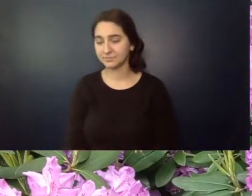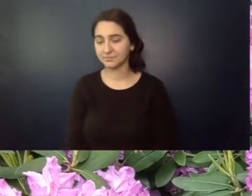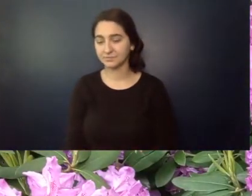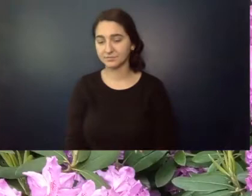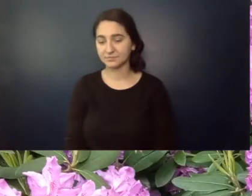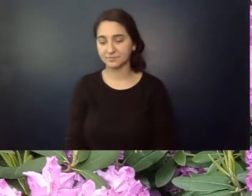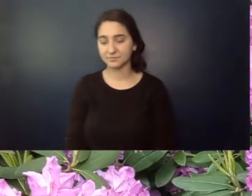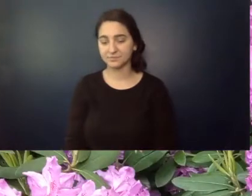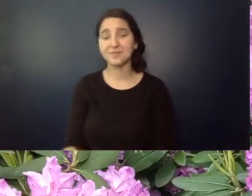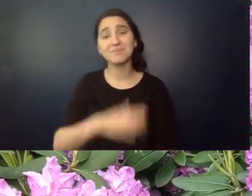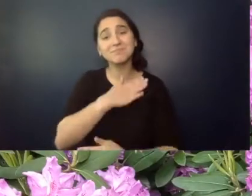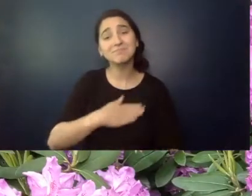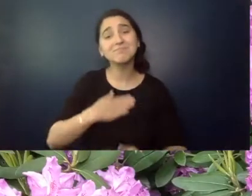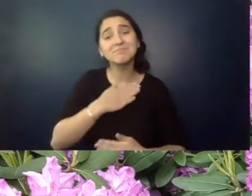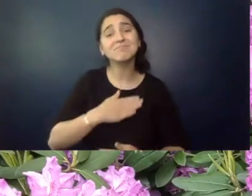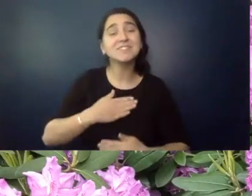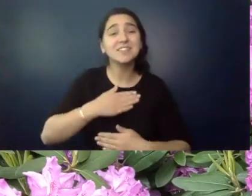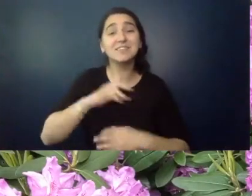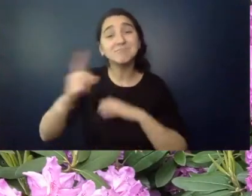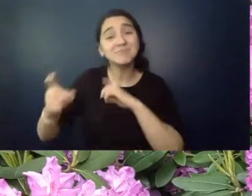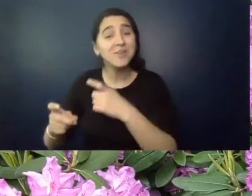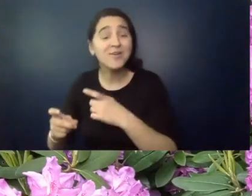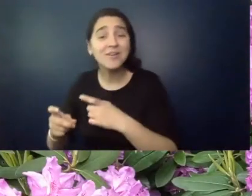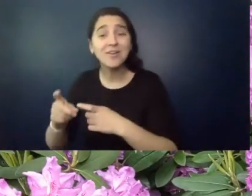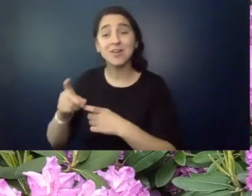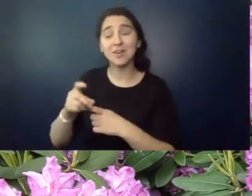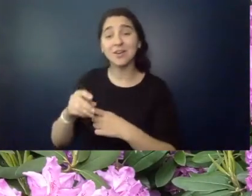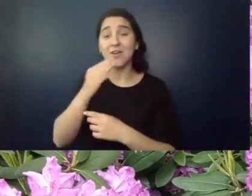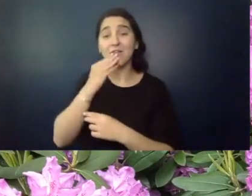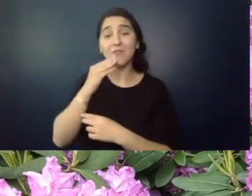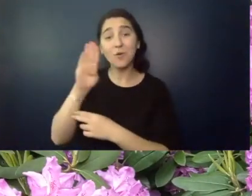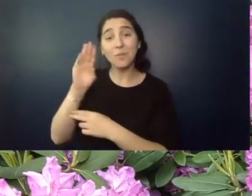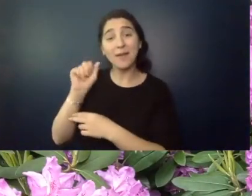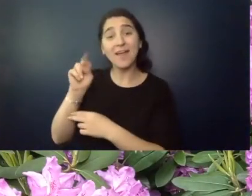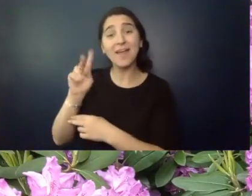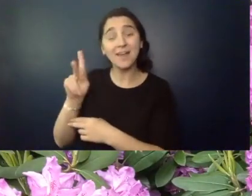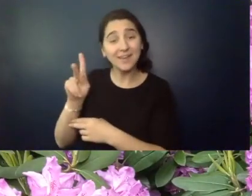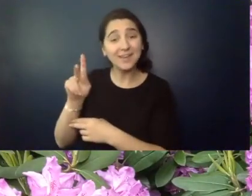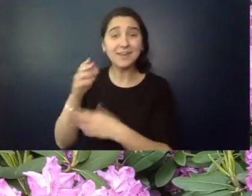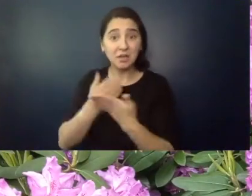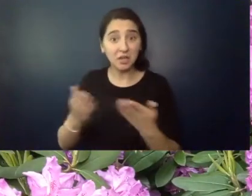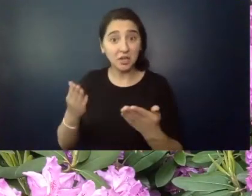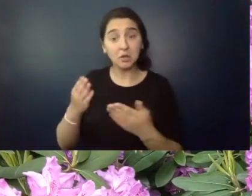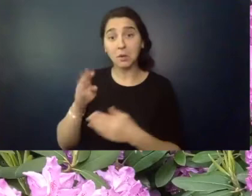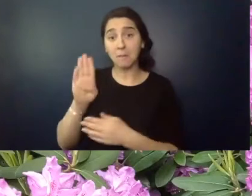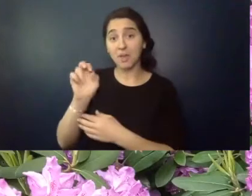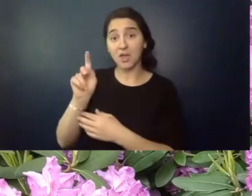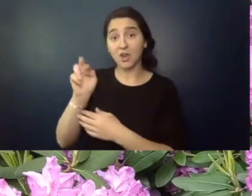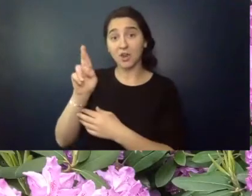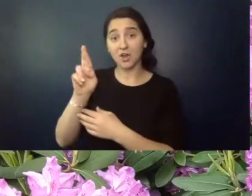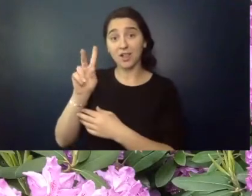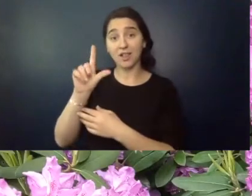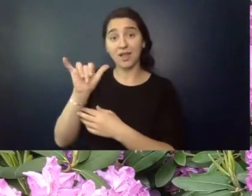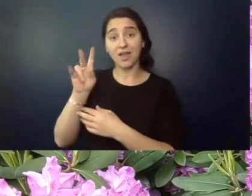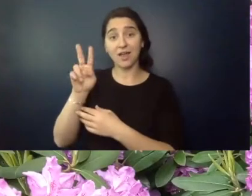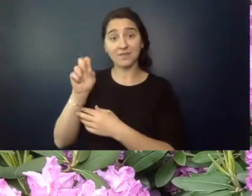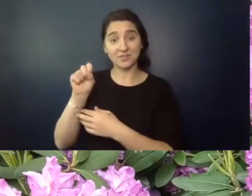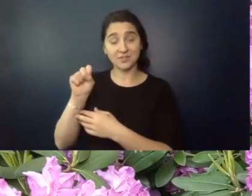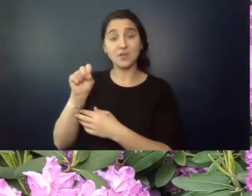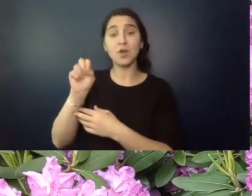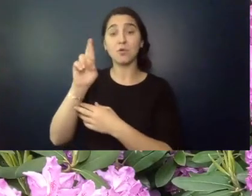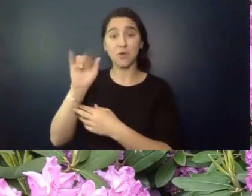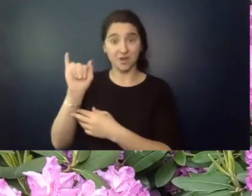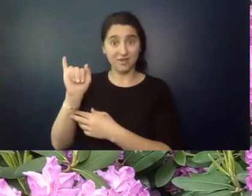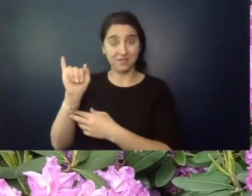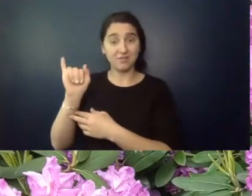Please give to a local food bank or pantry like Better Lives Rhode Island here locally, or another mission in your midst. This